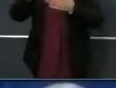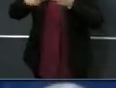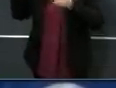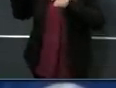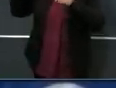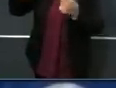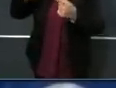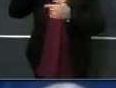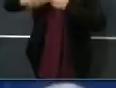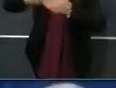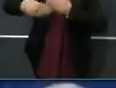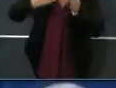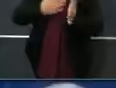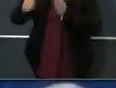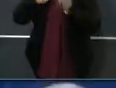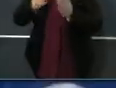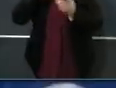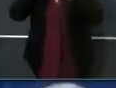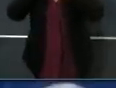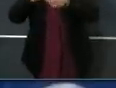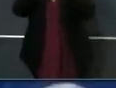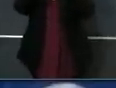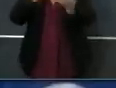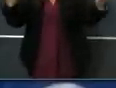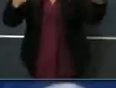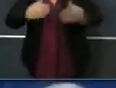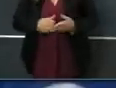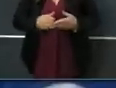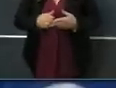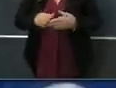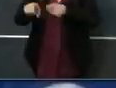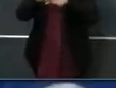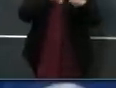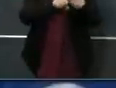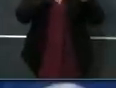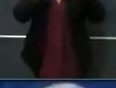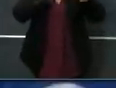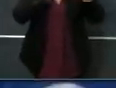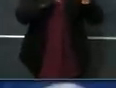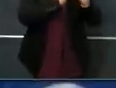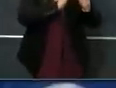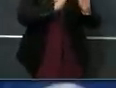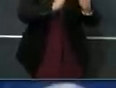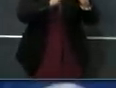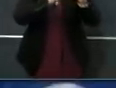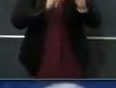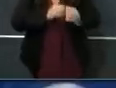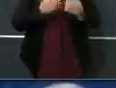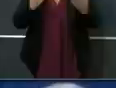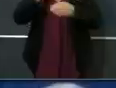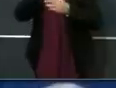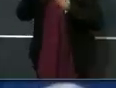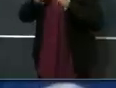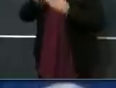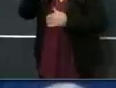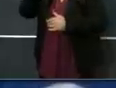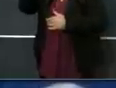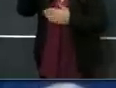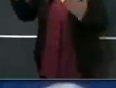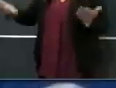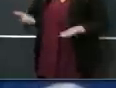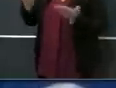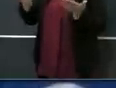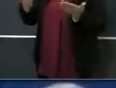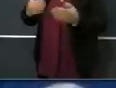that space. Also progress as it relates to partnership at the city's level. The city of Sacramento is looking at a proof